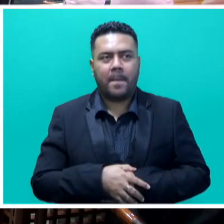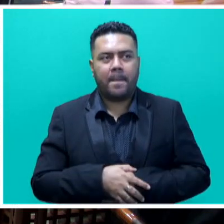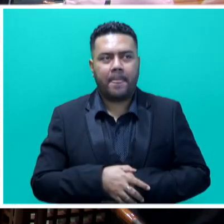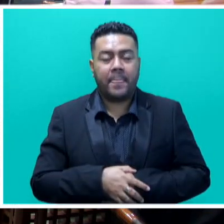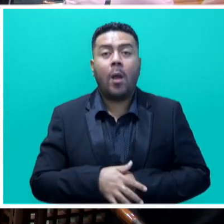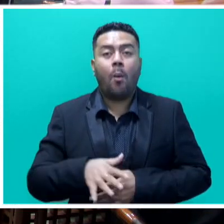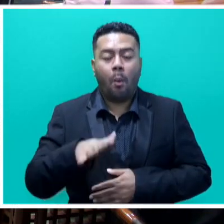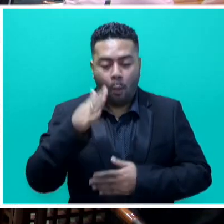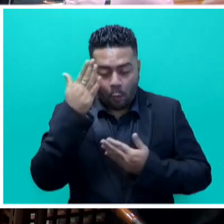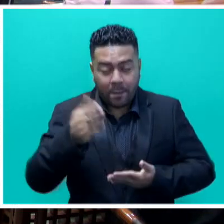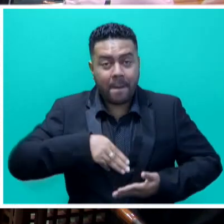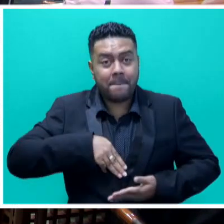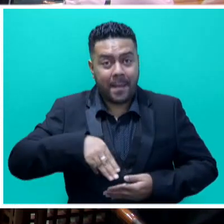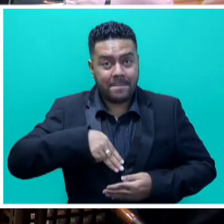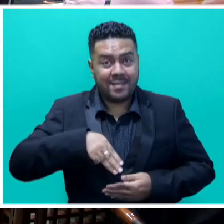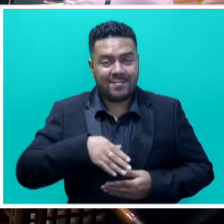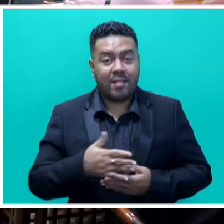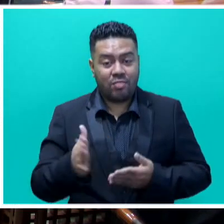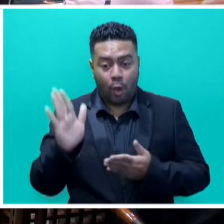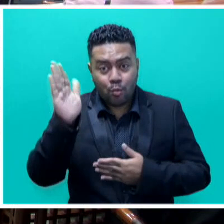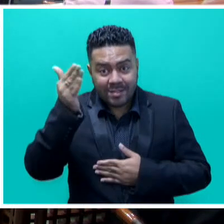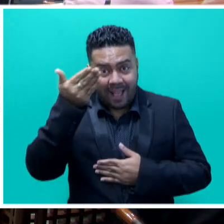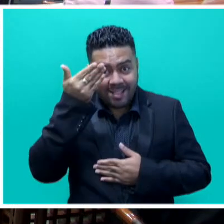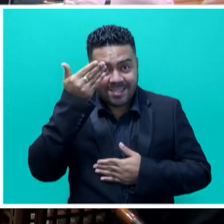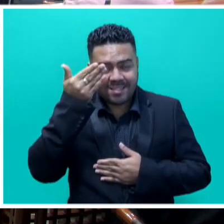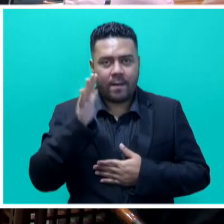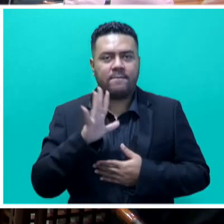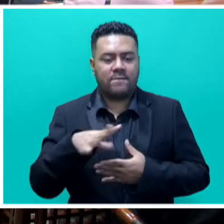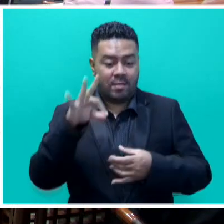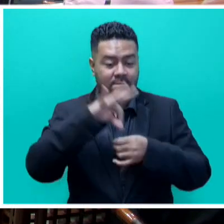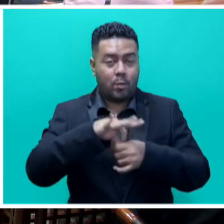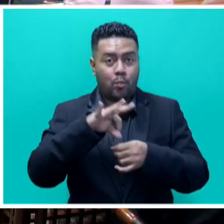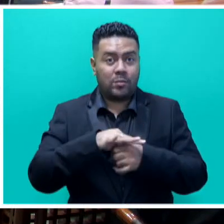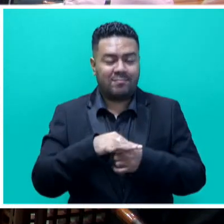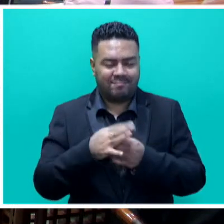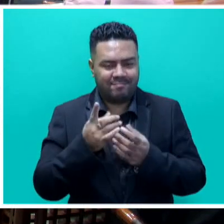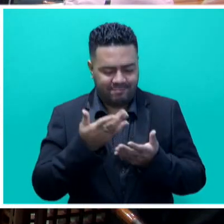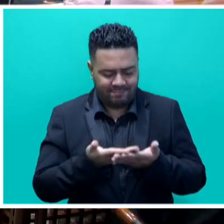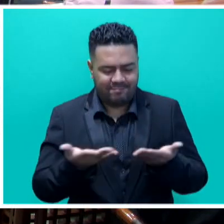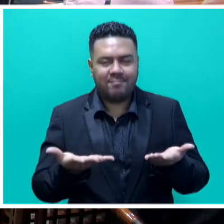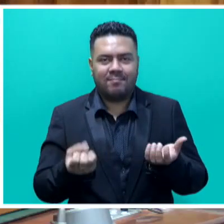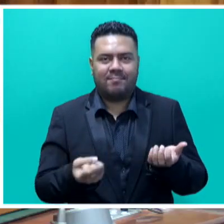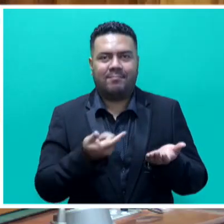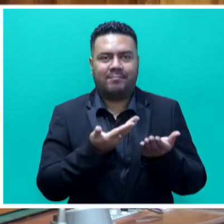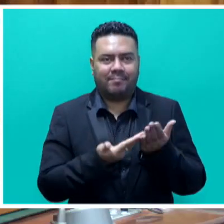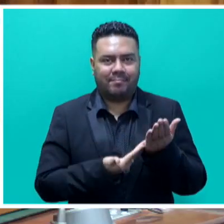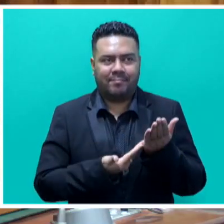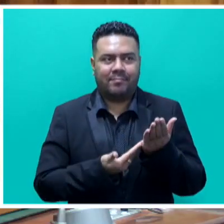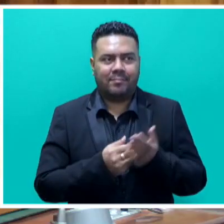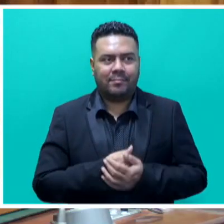Honorable members, the results of the ballot are as follows.